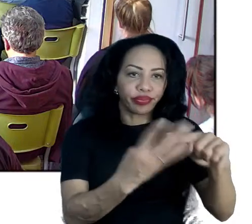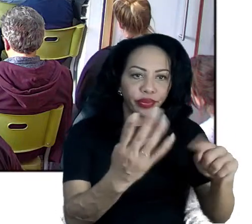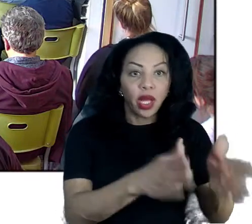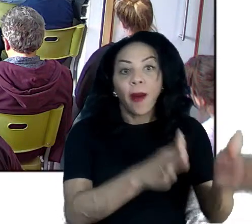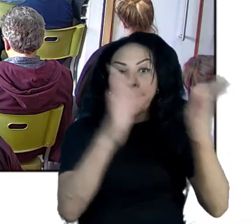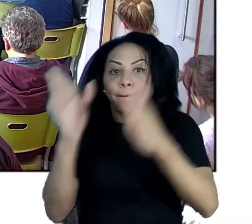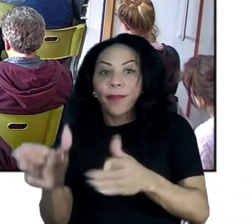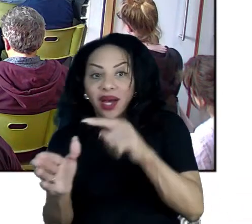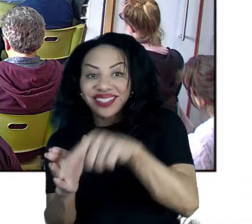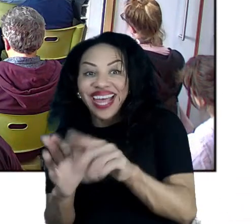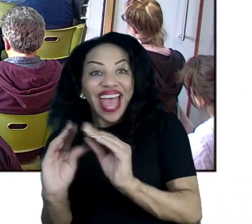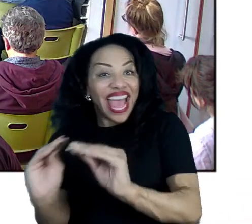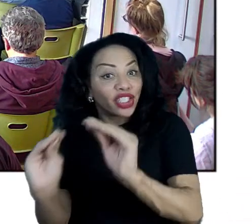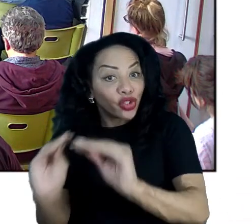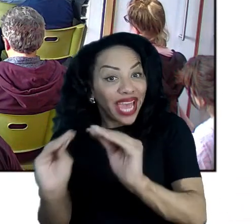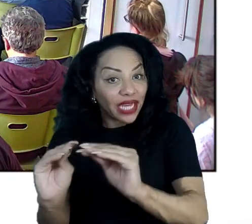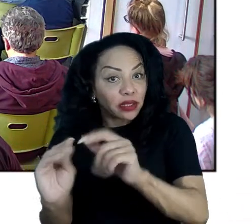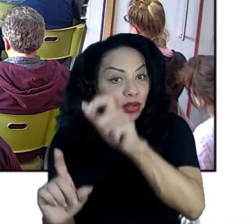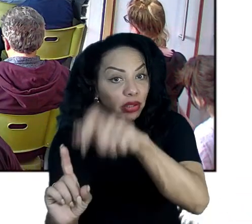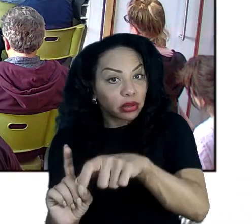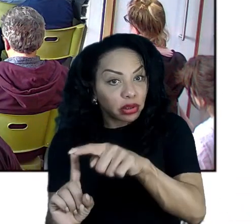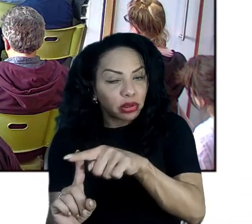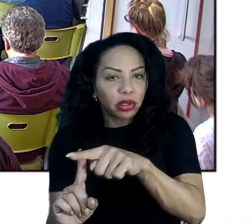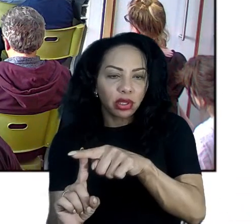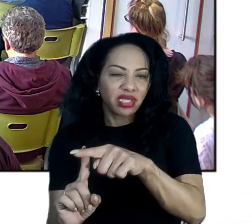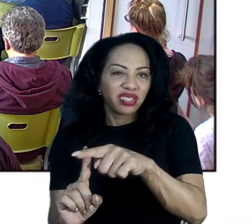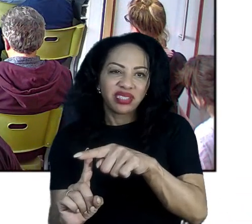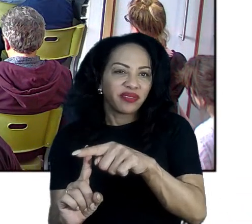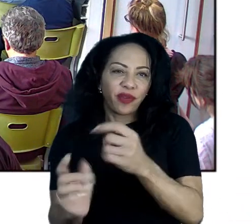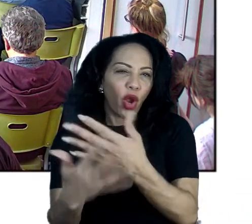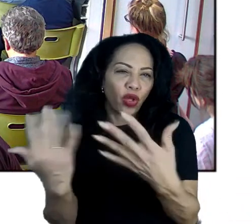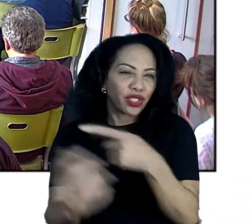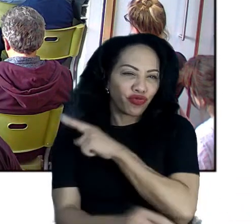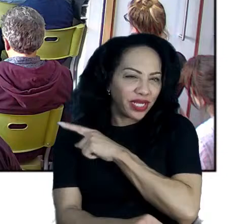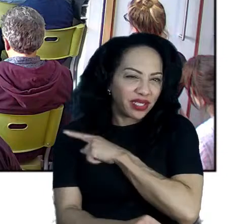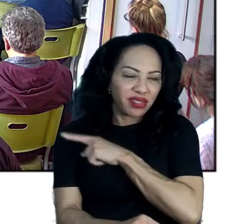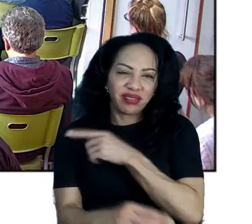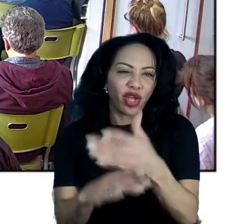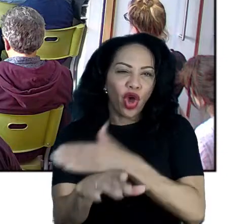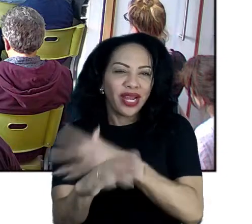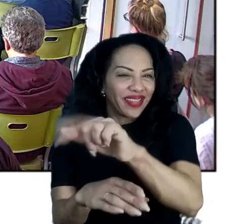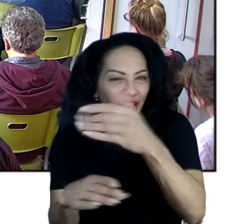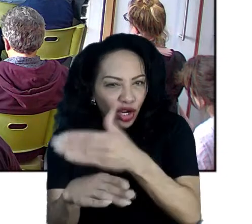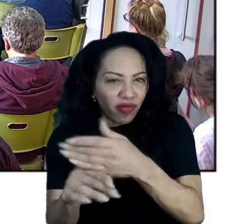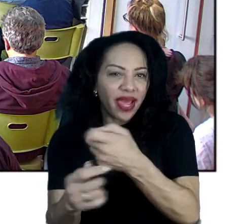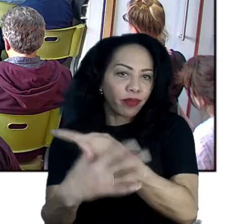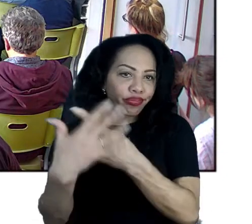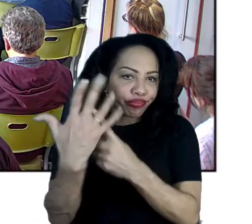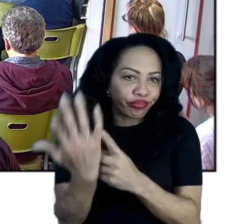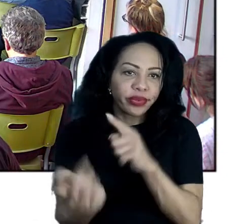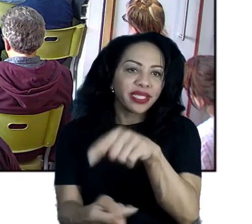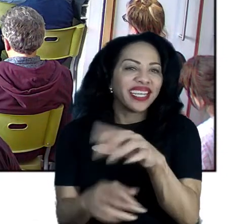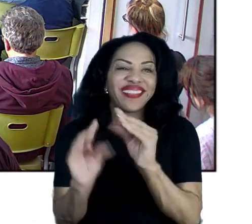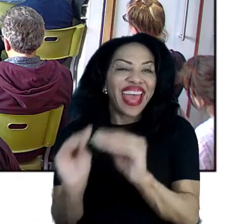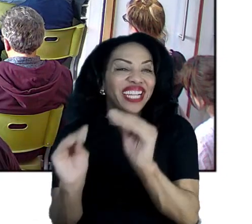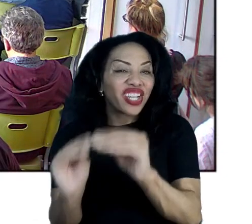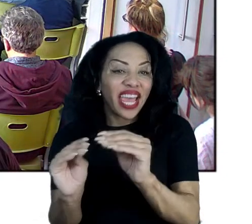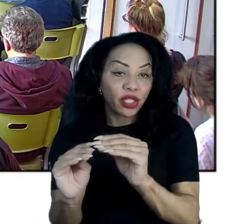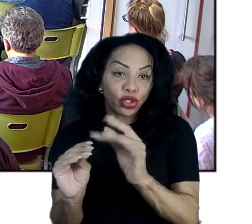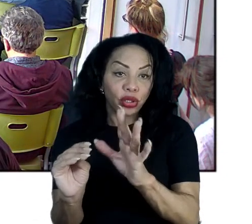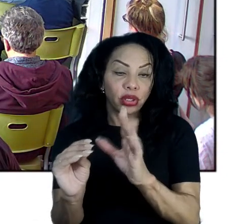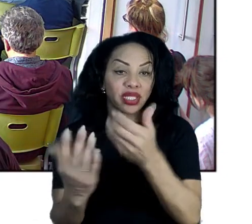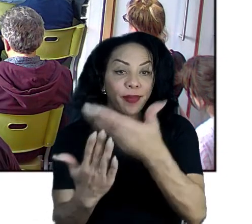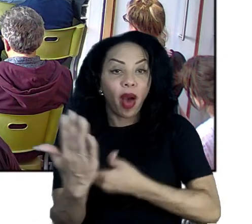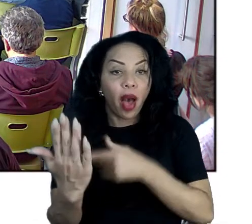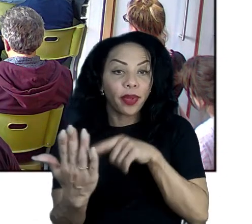of their careers, all sorts of factors, the education department documents have been collected